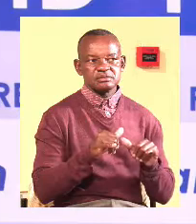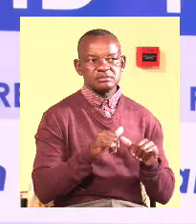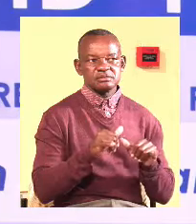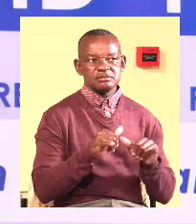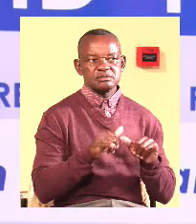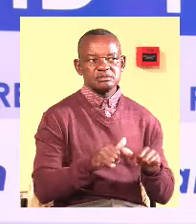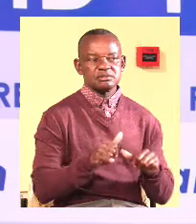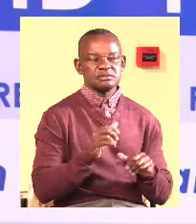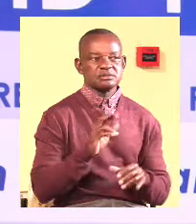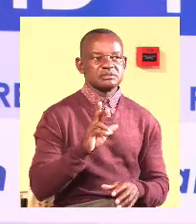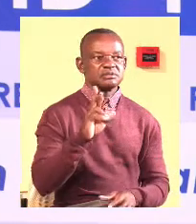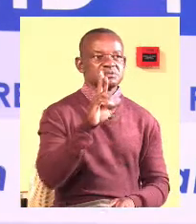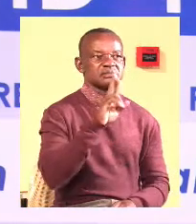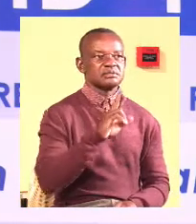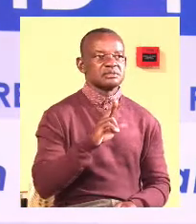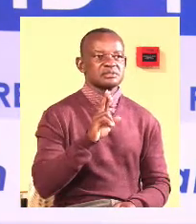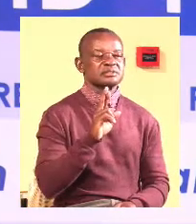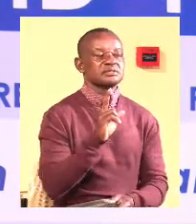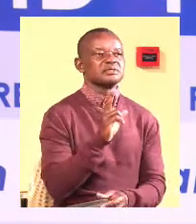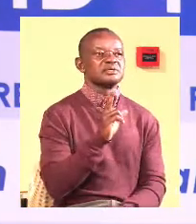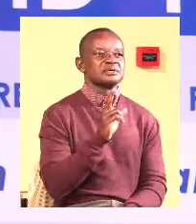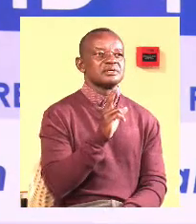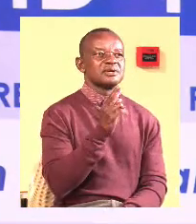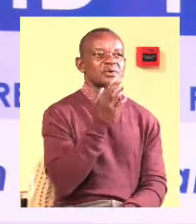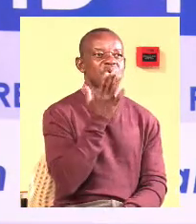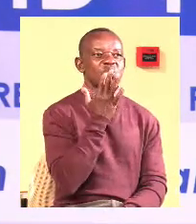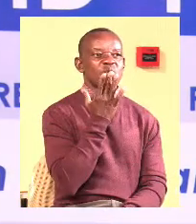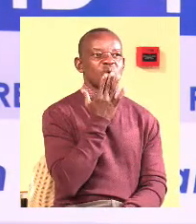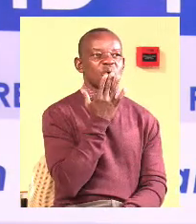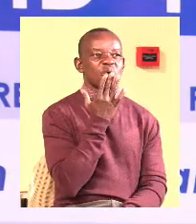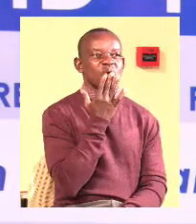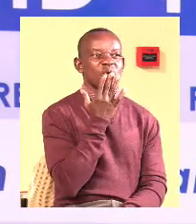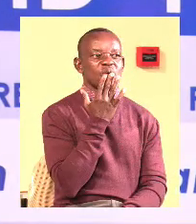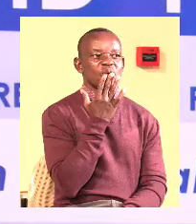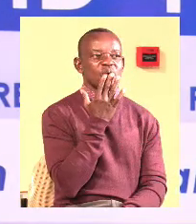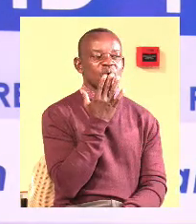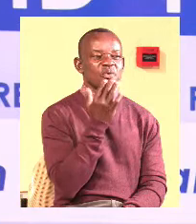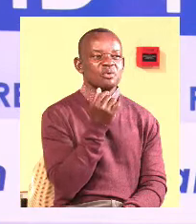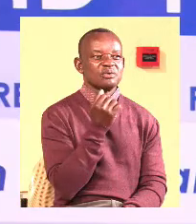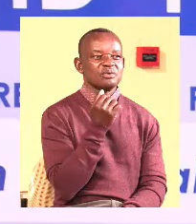Windhoek? Just maybe the different steps of how the